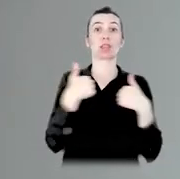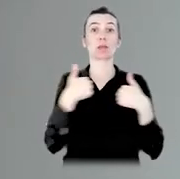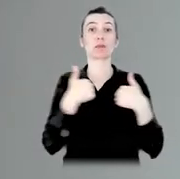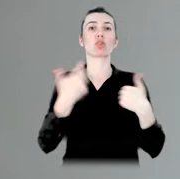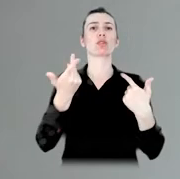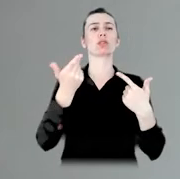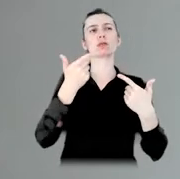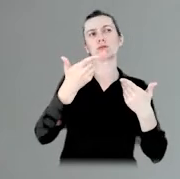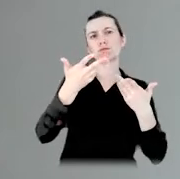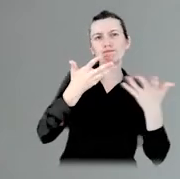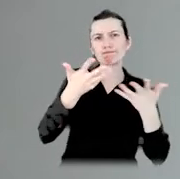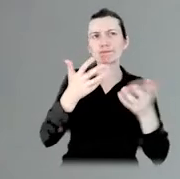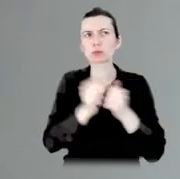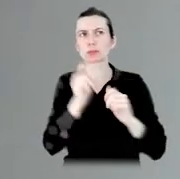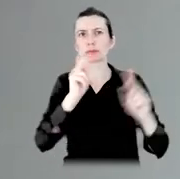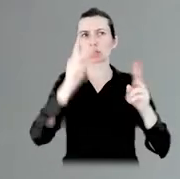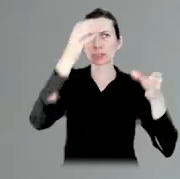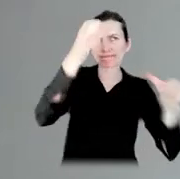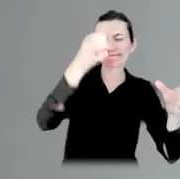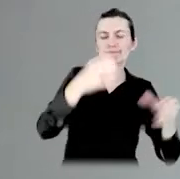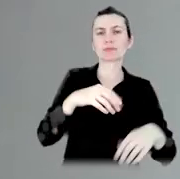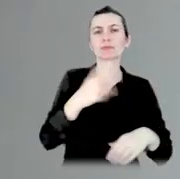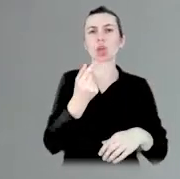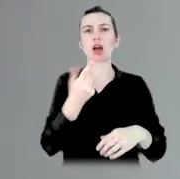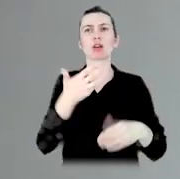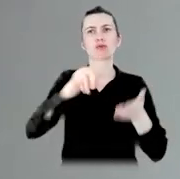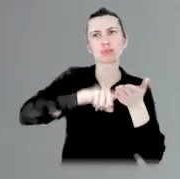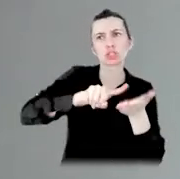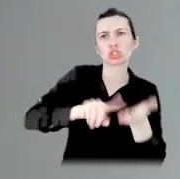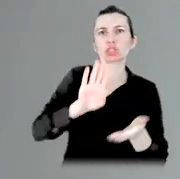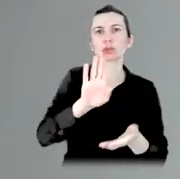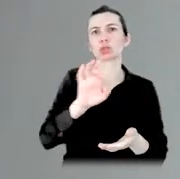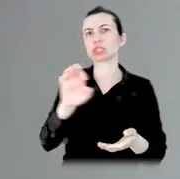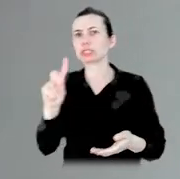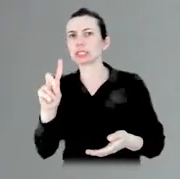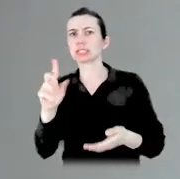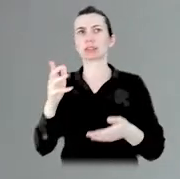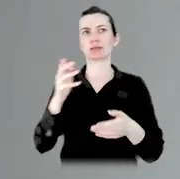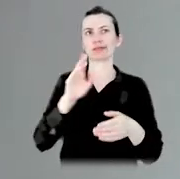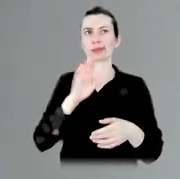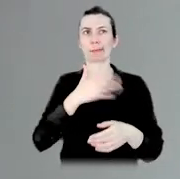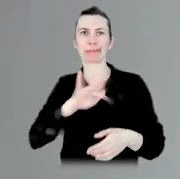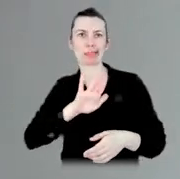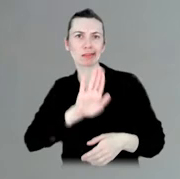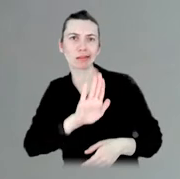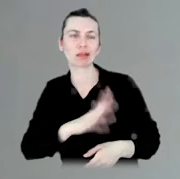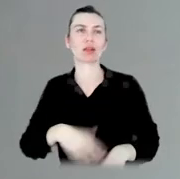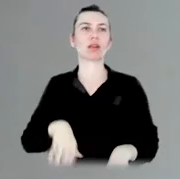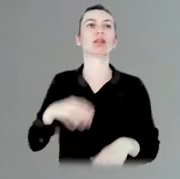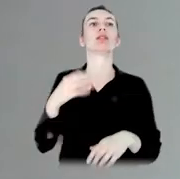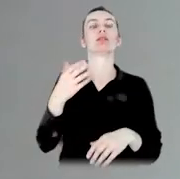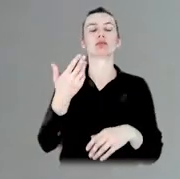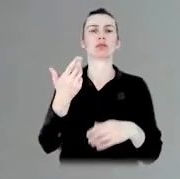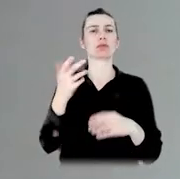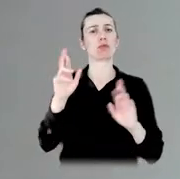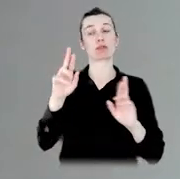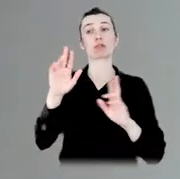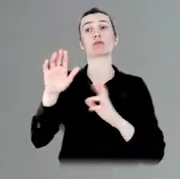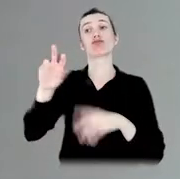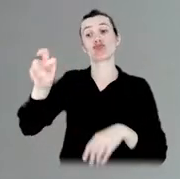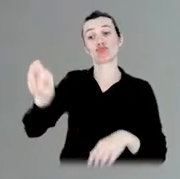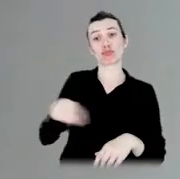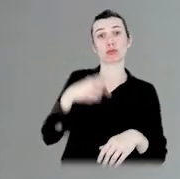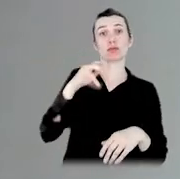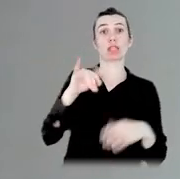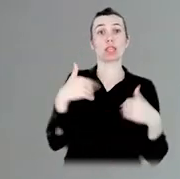in, researching breed characteristics, letting that animal settle in and go through that adjustment period, hopefully with some help